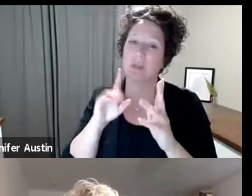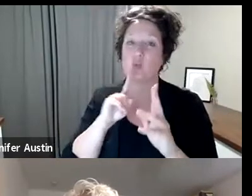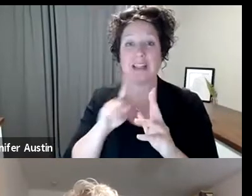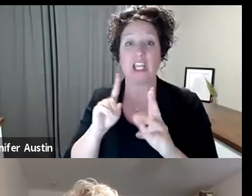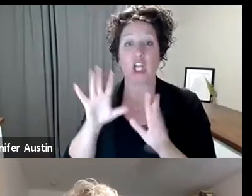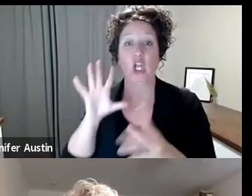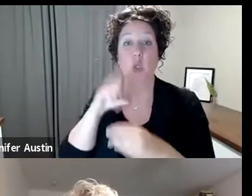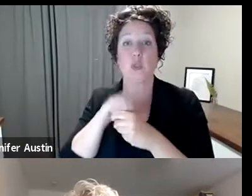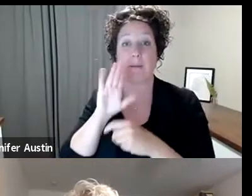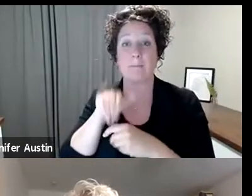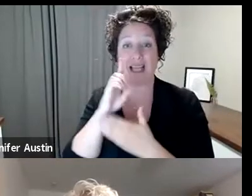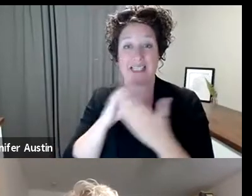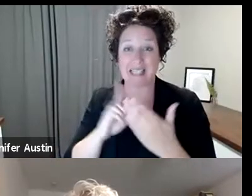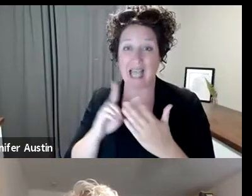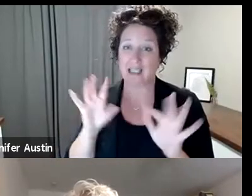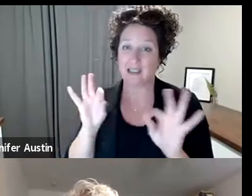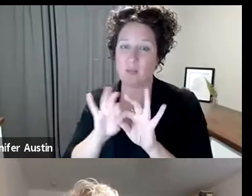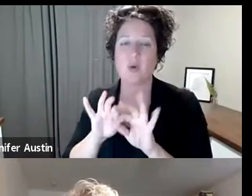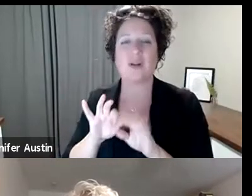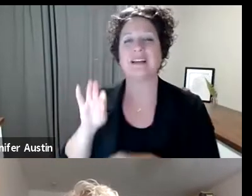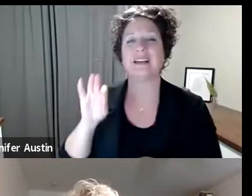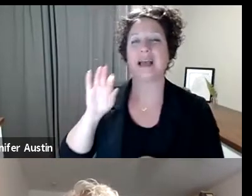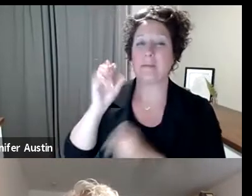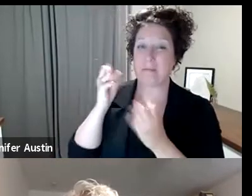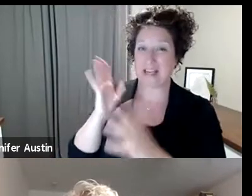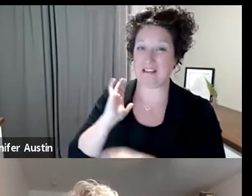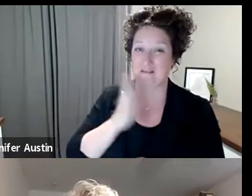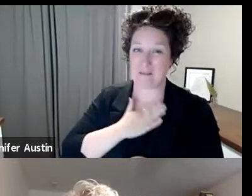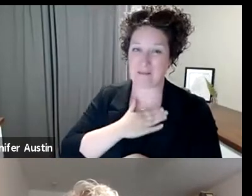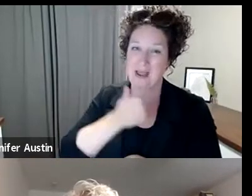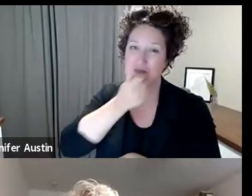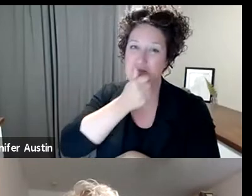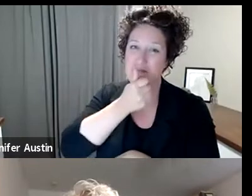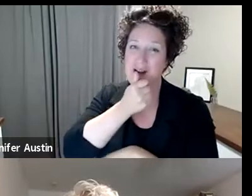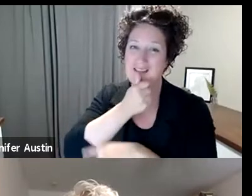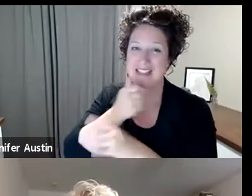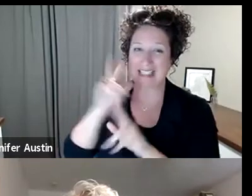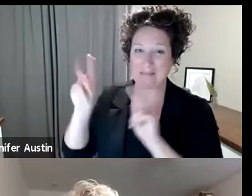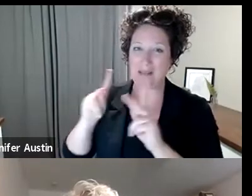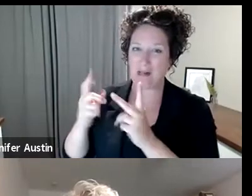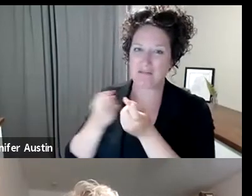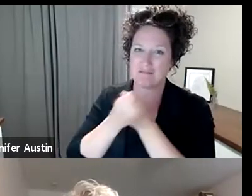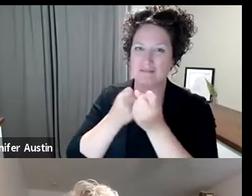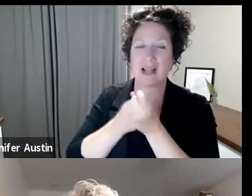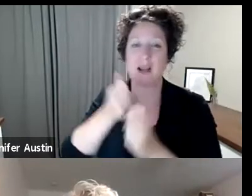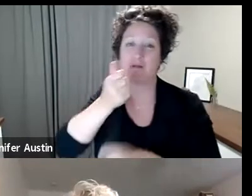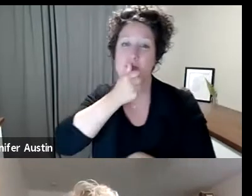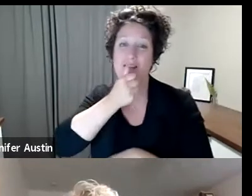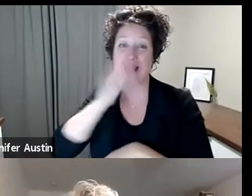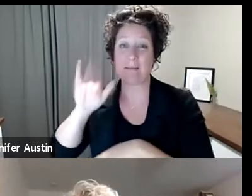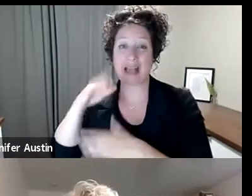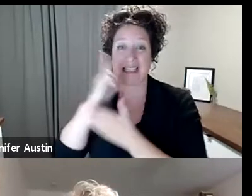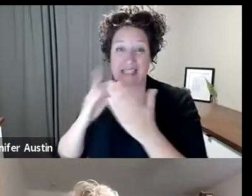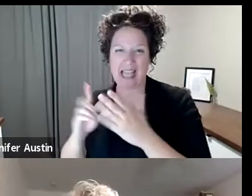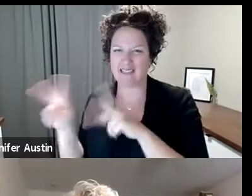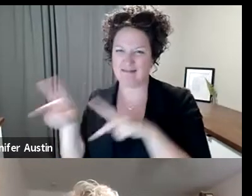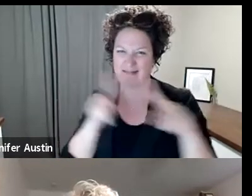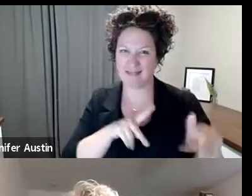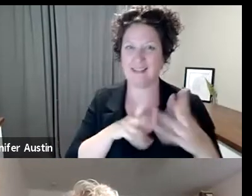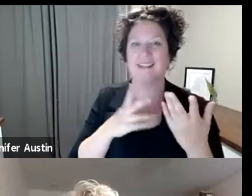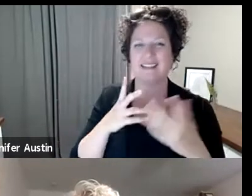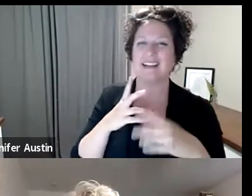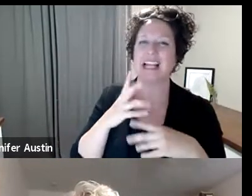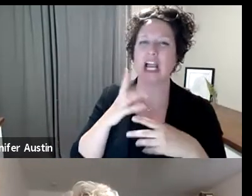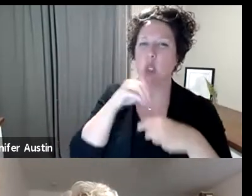Many of my privacy geeks go along with me because we know privacy by design, security by design, and we're gonna say, let's go